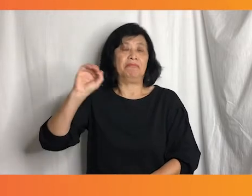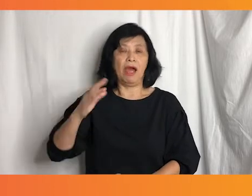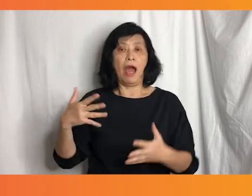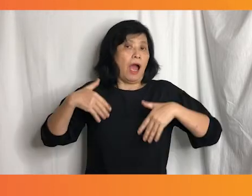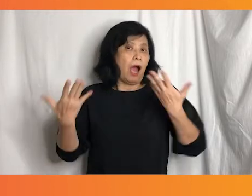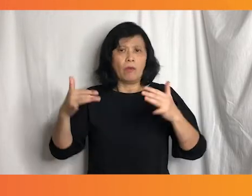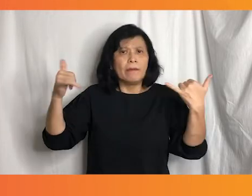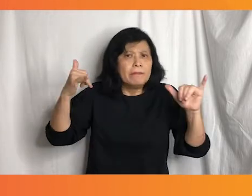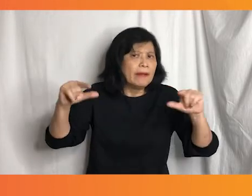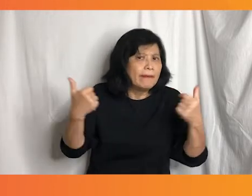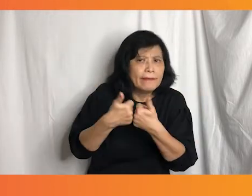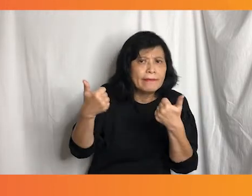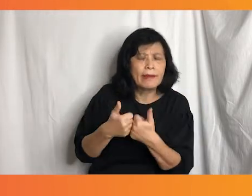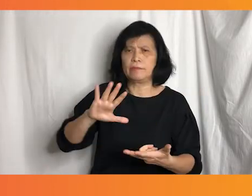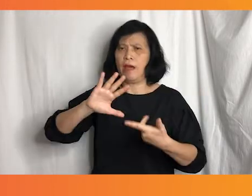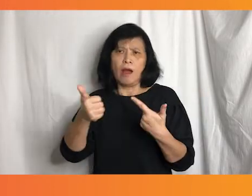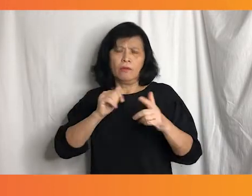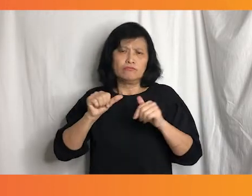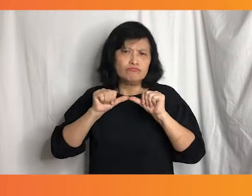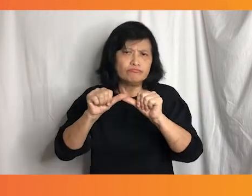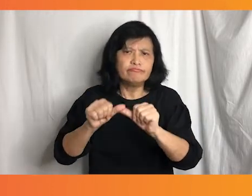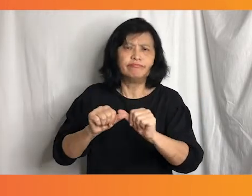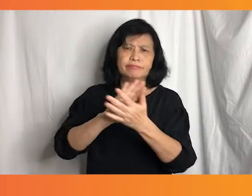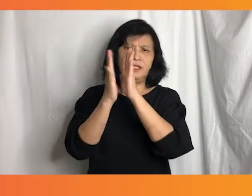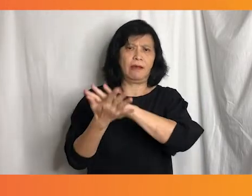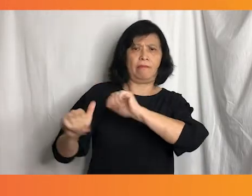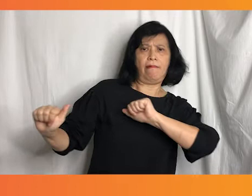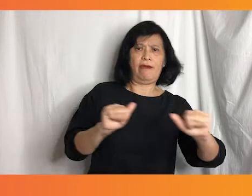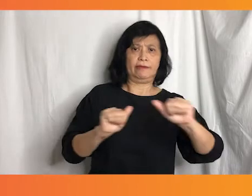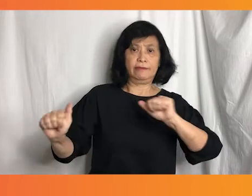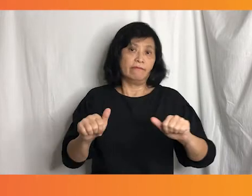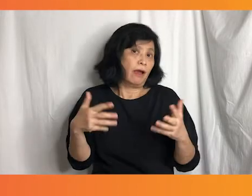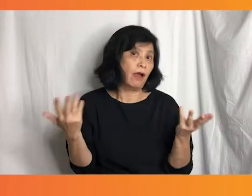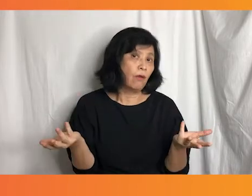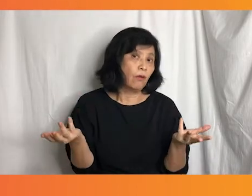itself, right? So how do I play the game? How do I continue to be active in the game?